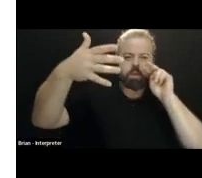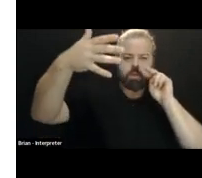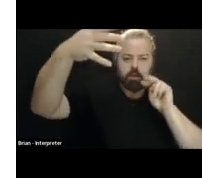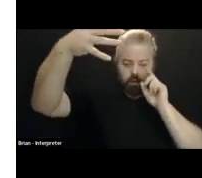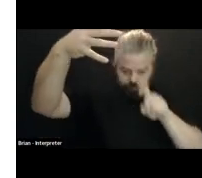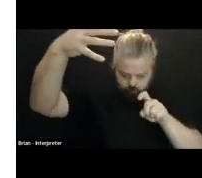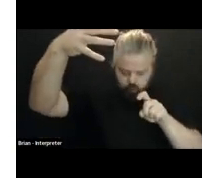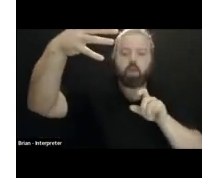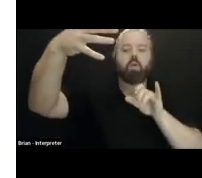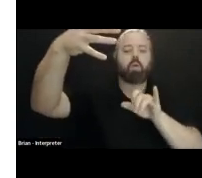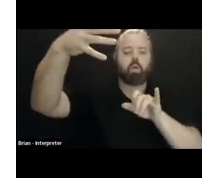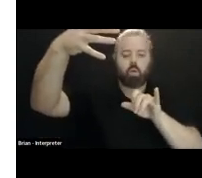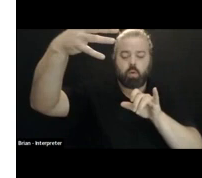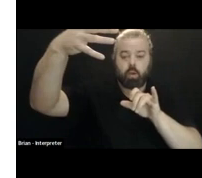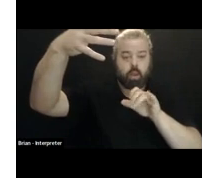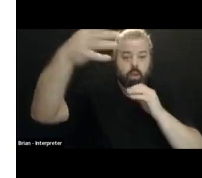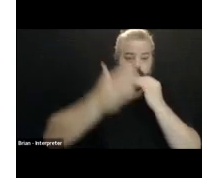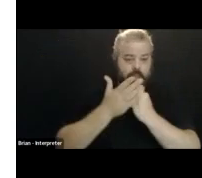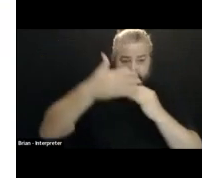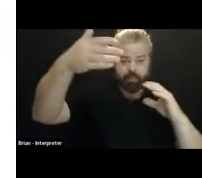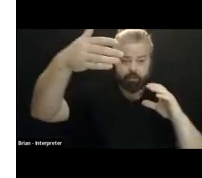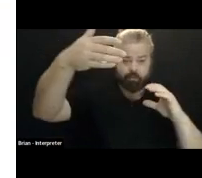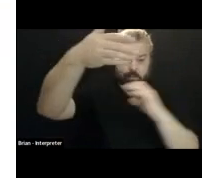usually if the list is not indented.